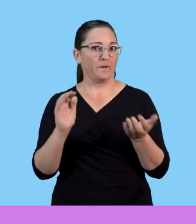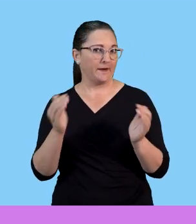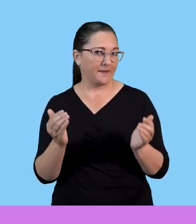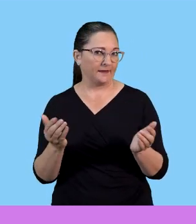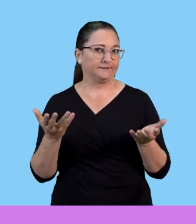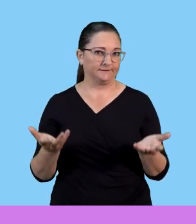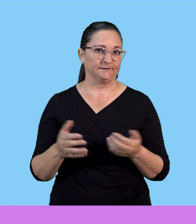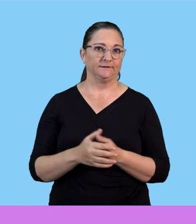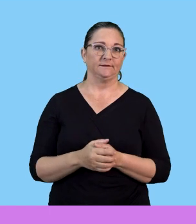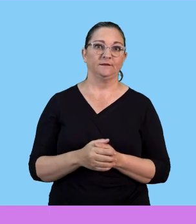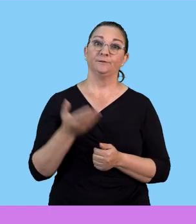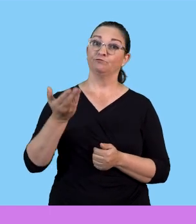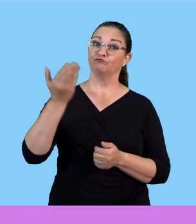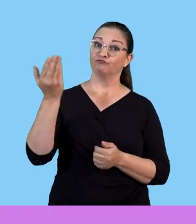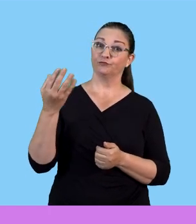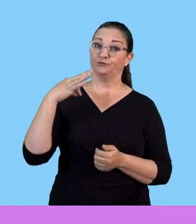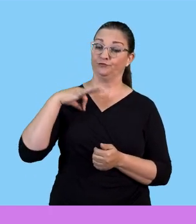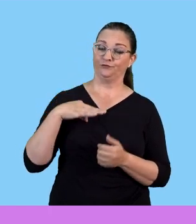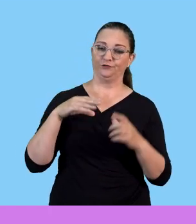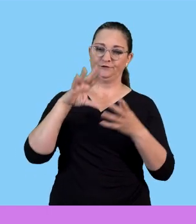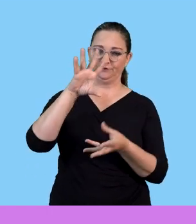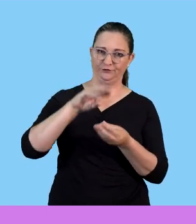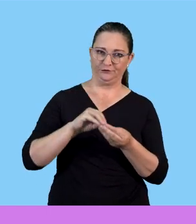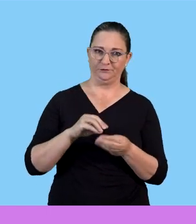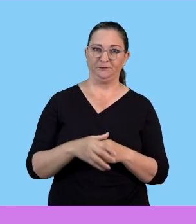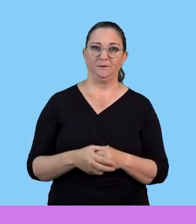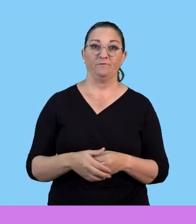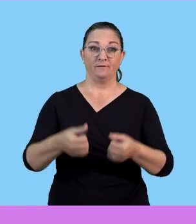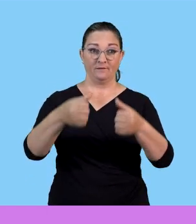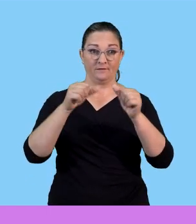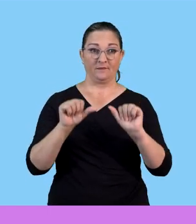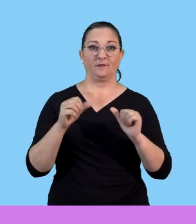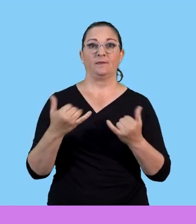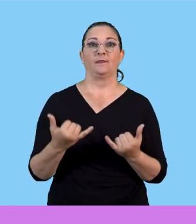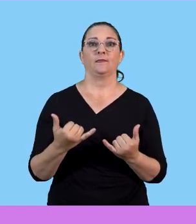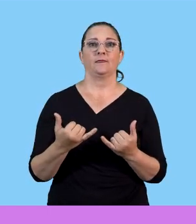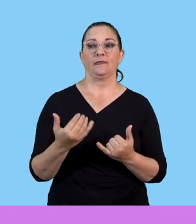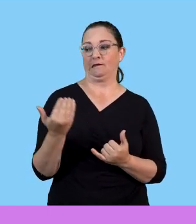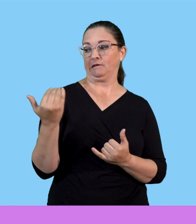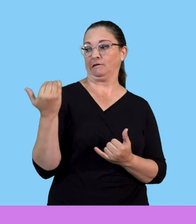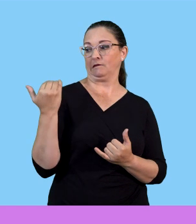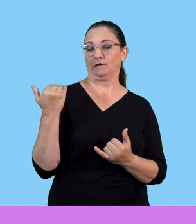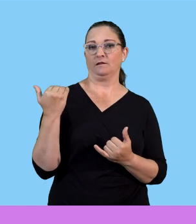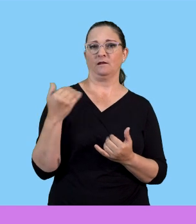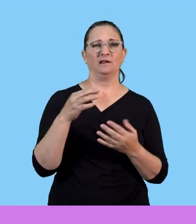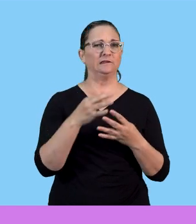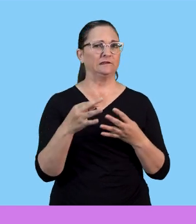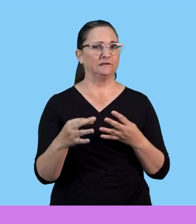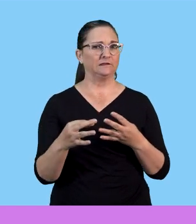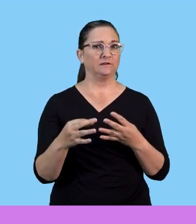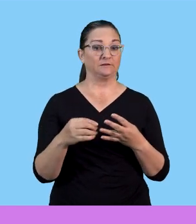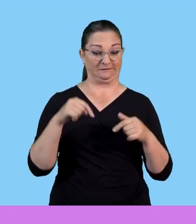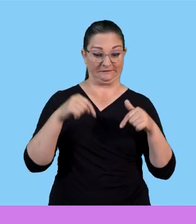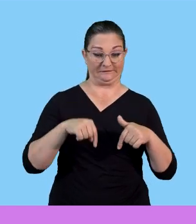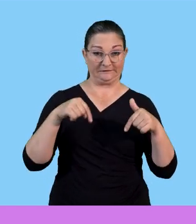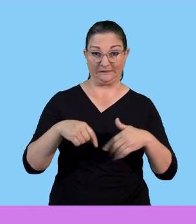is the opening balance of this statement. So it's your previous invoice summary. Then the latest account